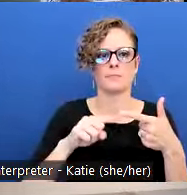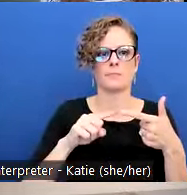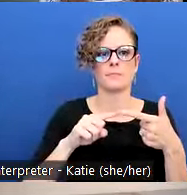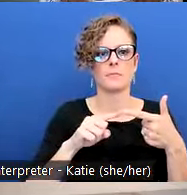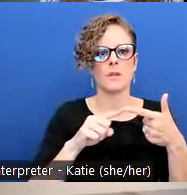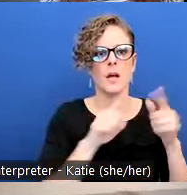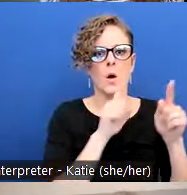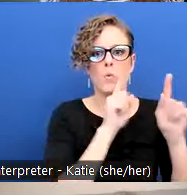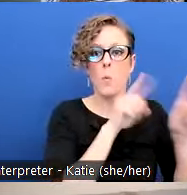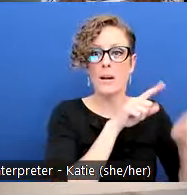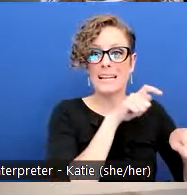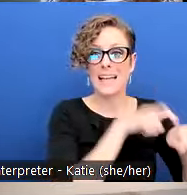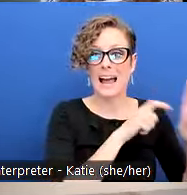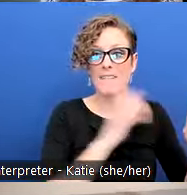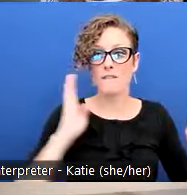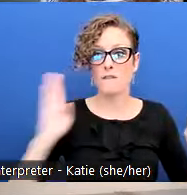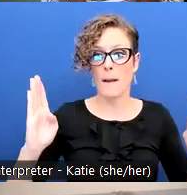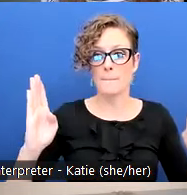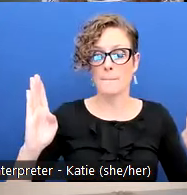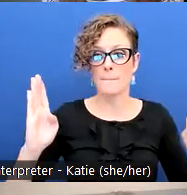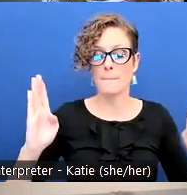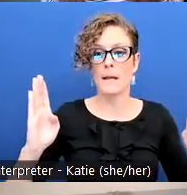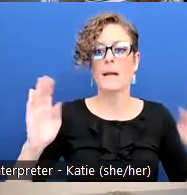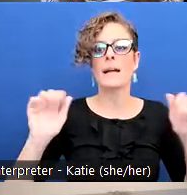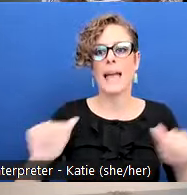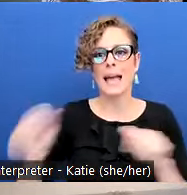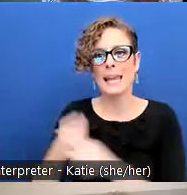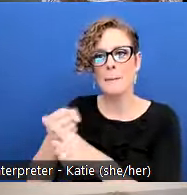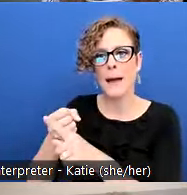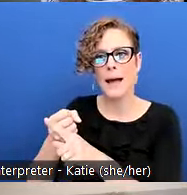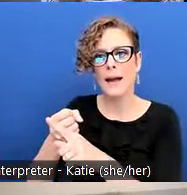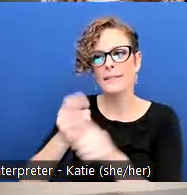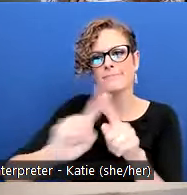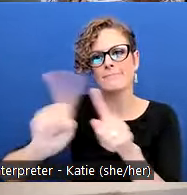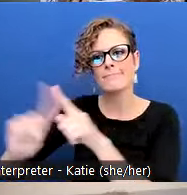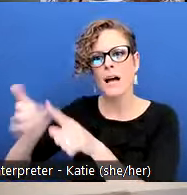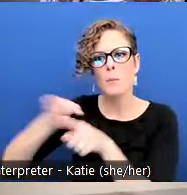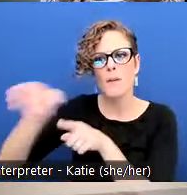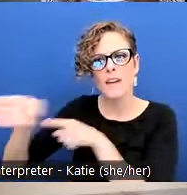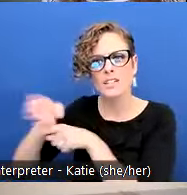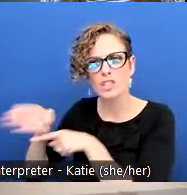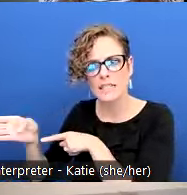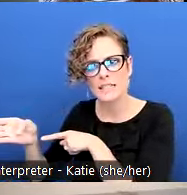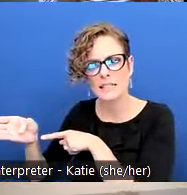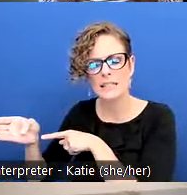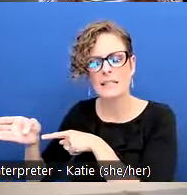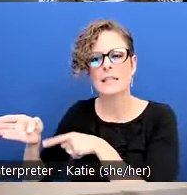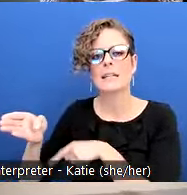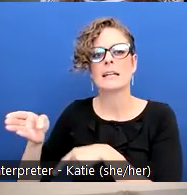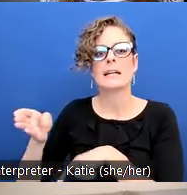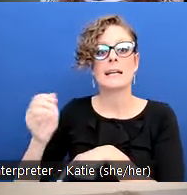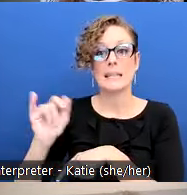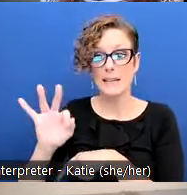timeframes might affect mandatory reporters from different professions, specifically mandatory reporters who are creating safety